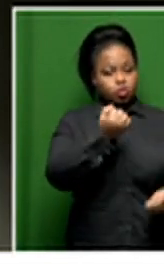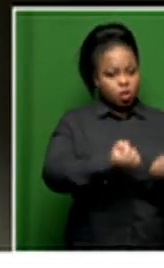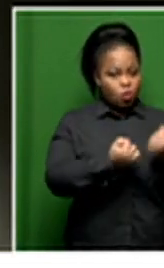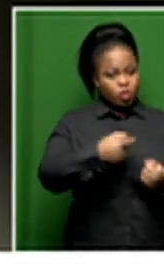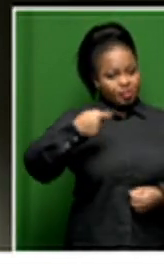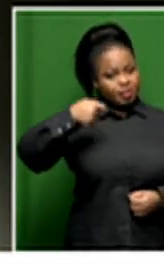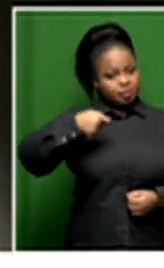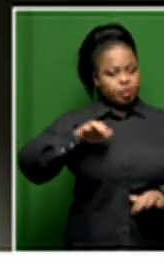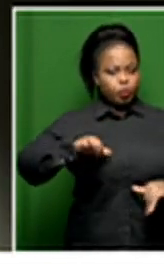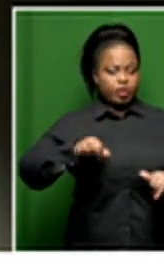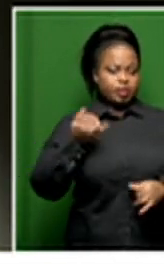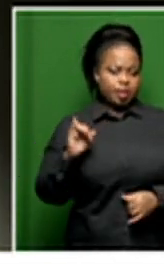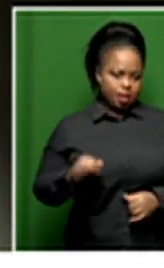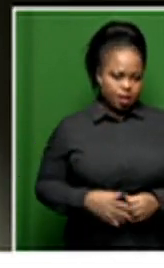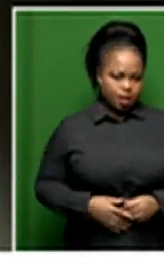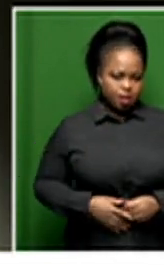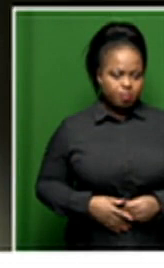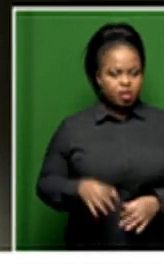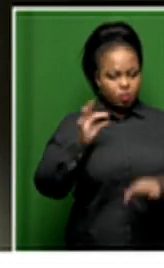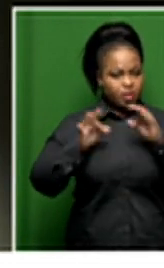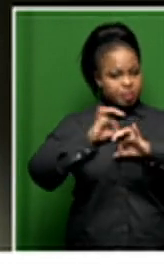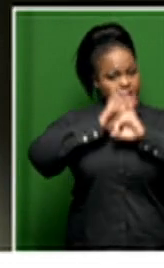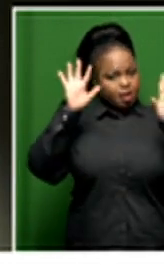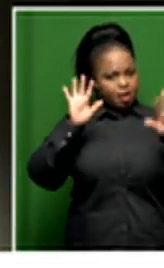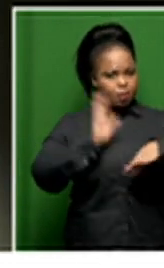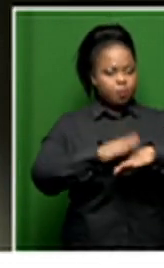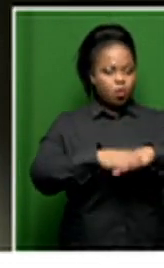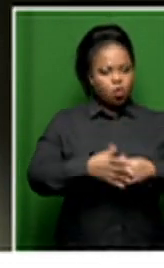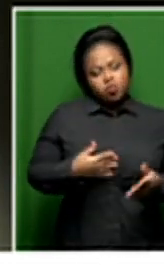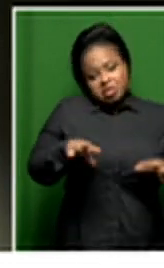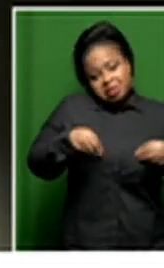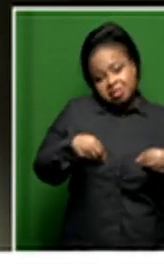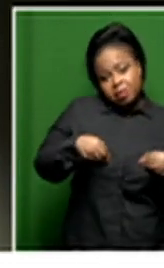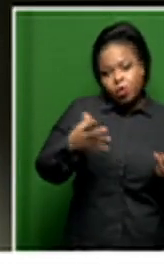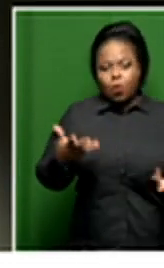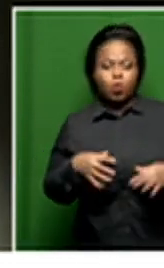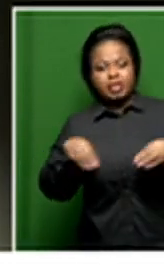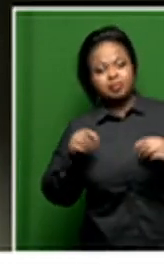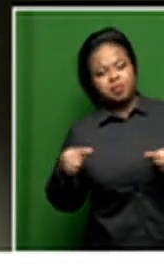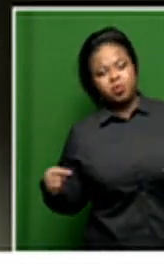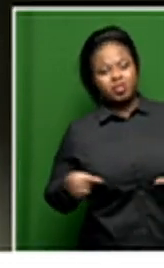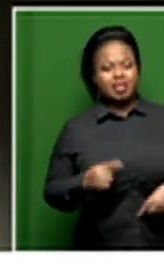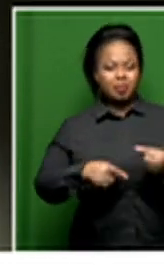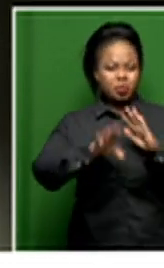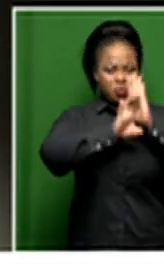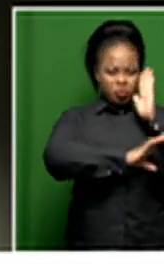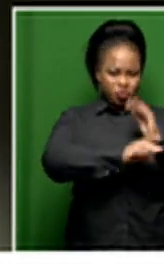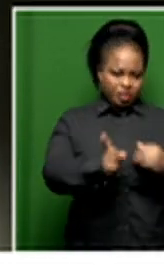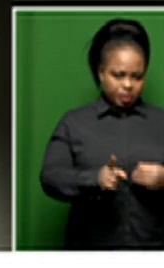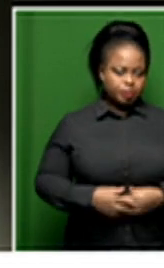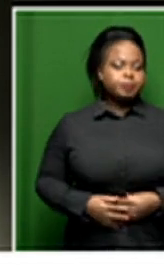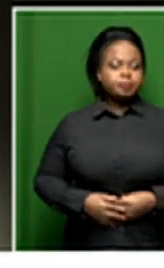judgments awaited, which will give clarity as to what is permissible and what is not permissible in terms of the